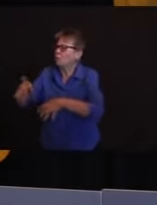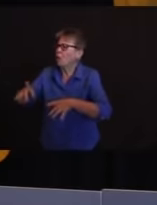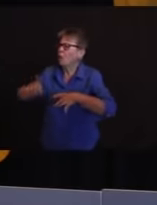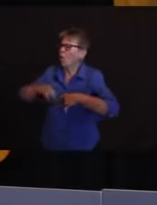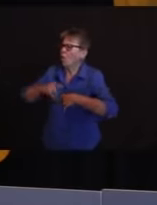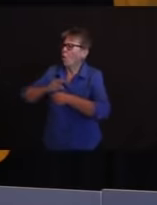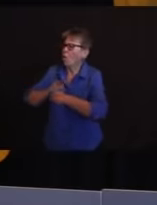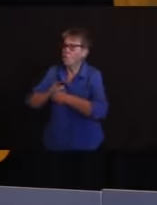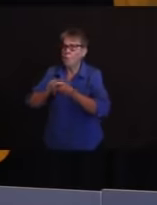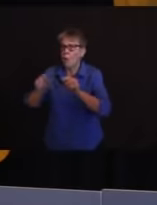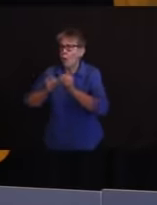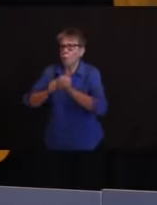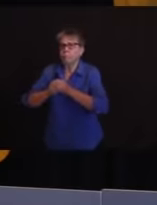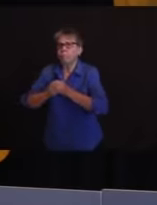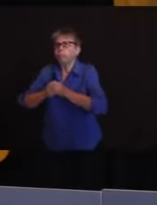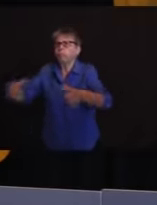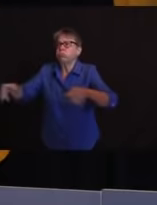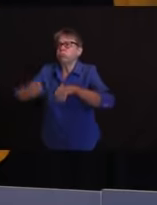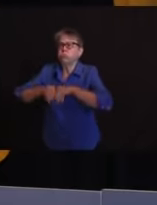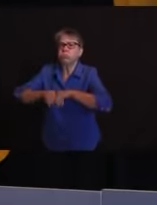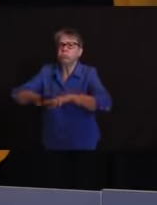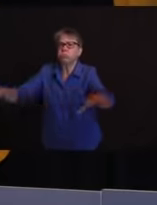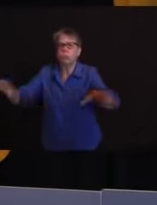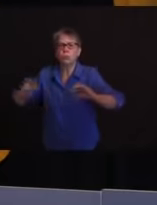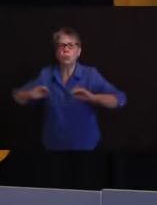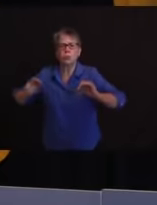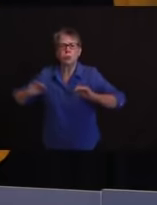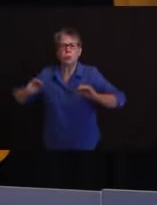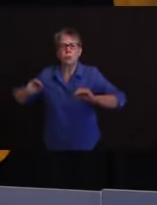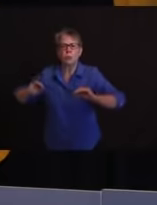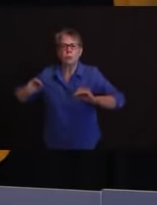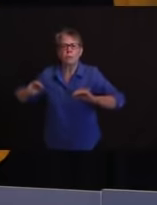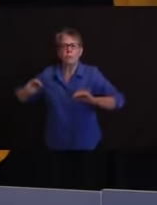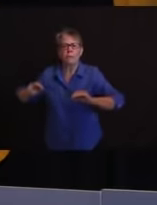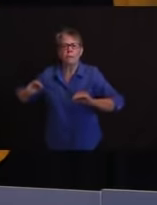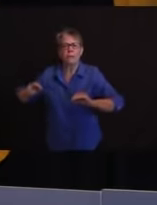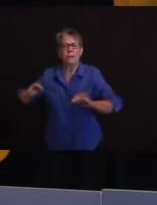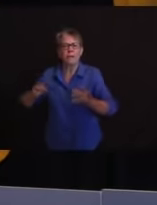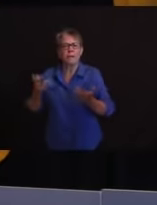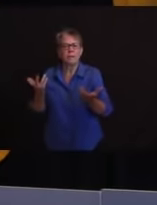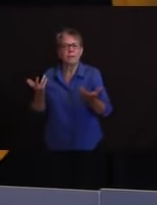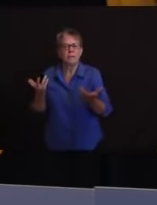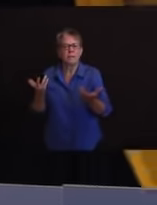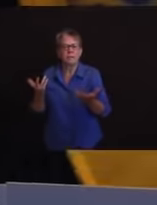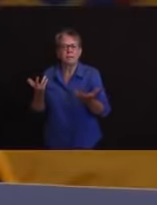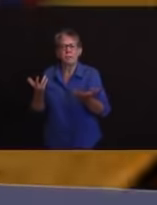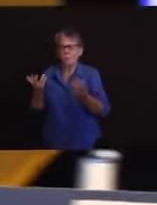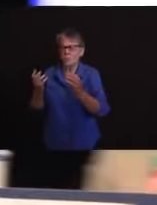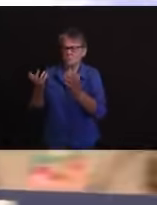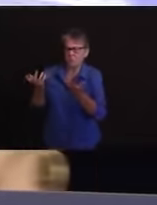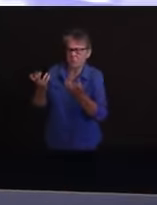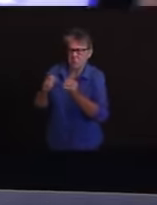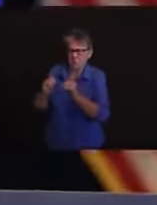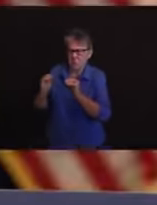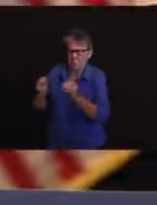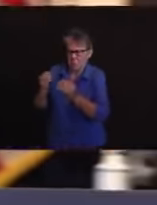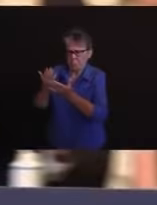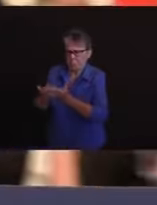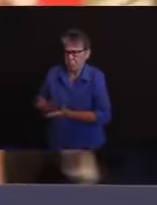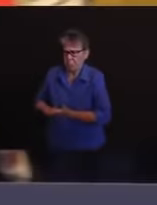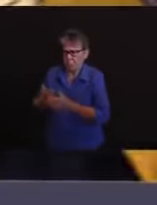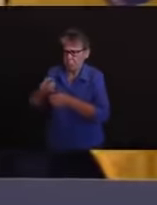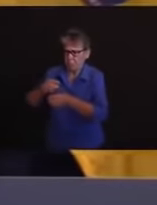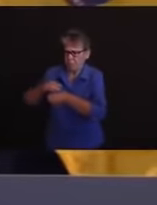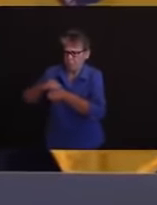would say that we do not have any evidence related to protests or the beaches themselves. Having said that, if we don't manage capacity